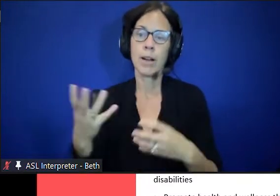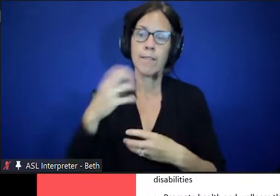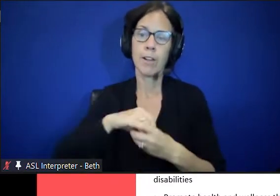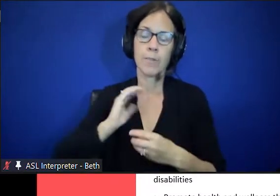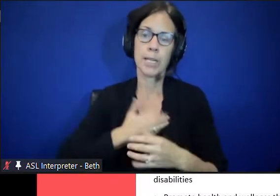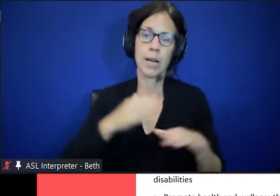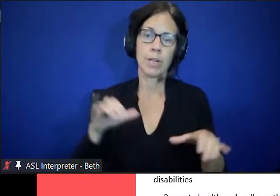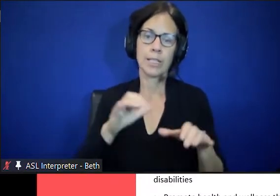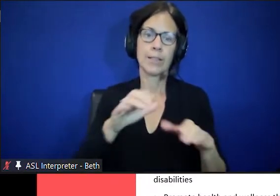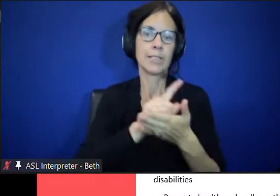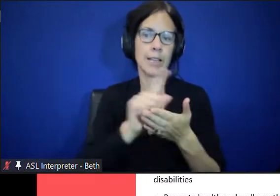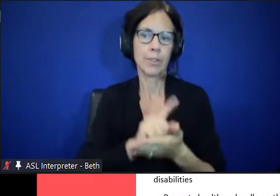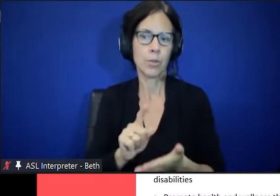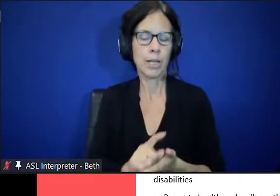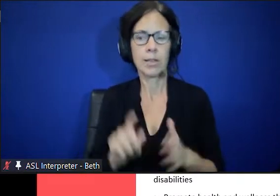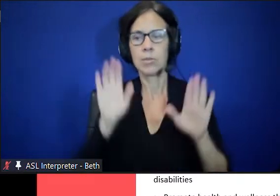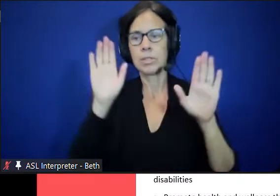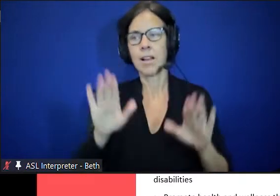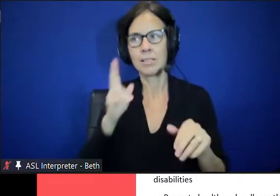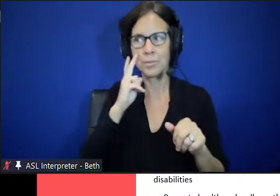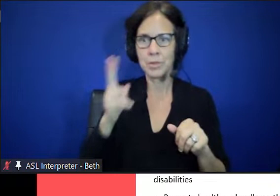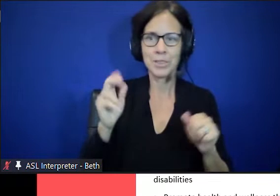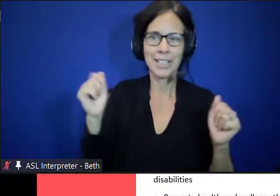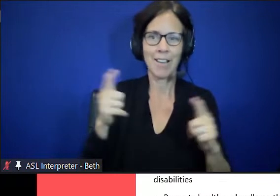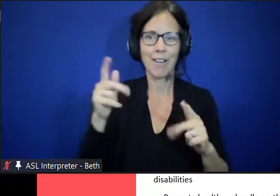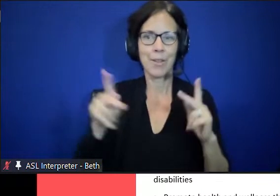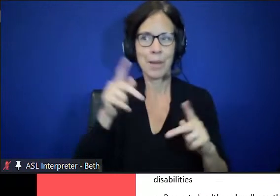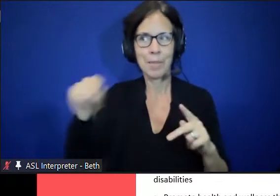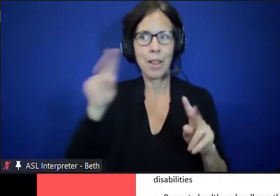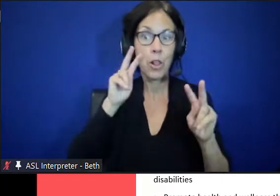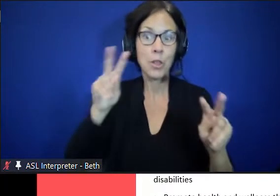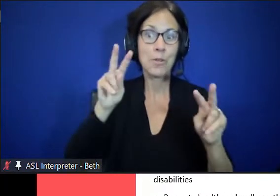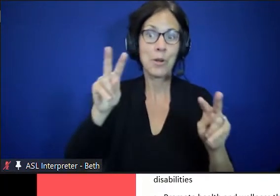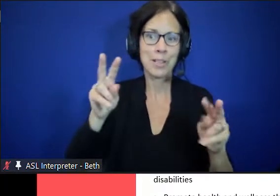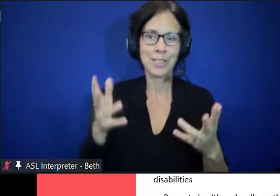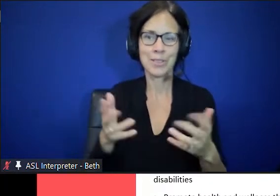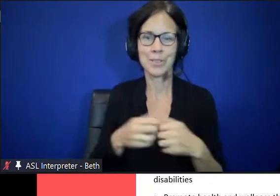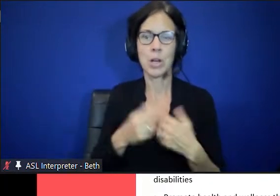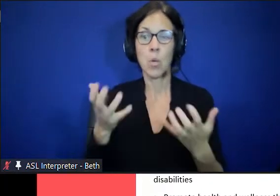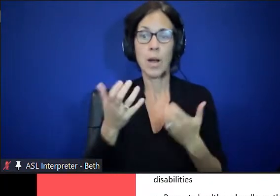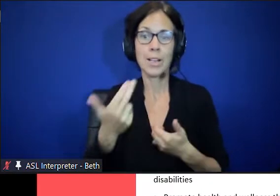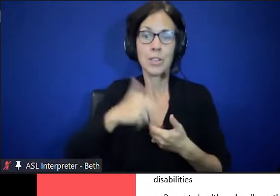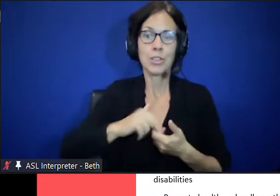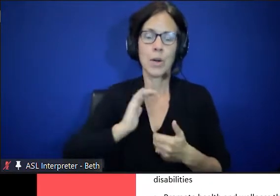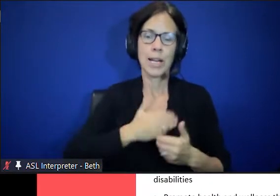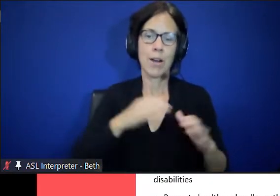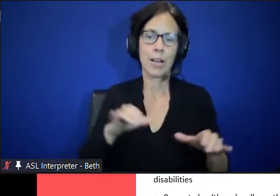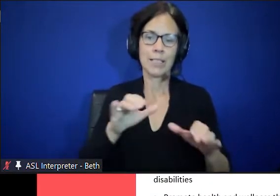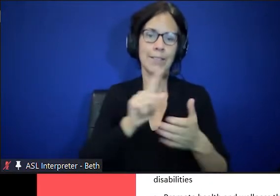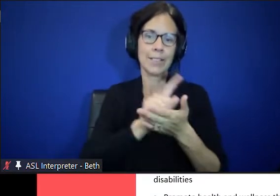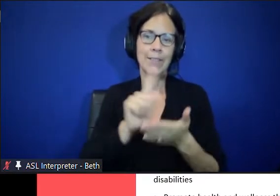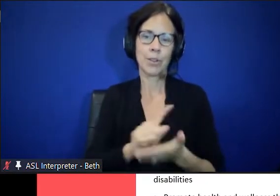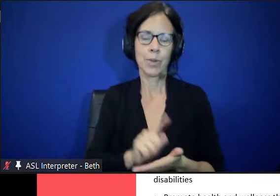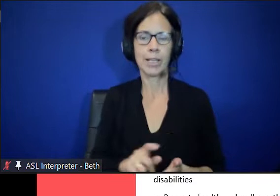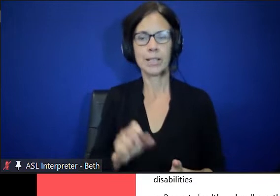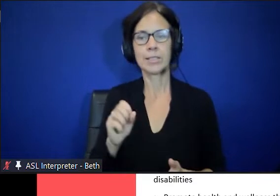week. And it was really awesome to see everybody look forward to wanting to like join in on our activities each week. So